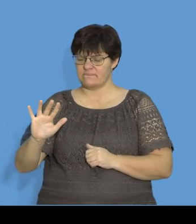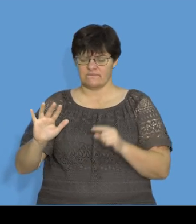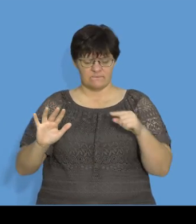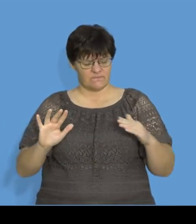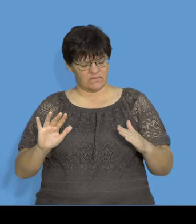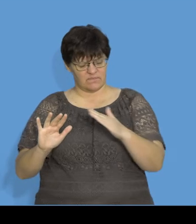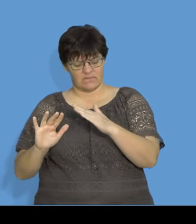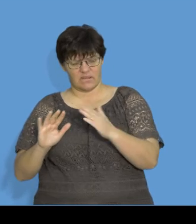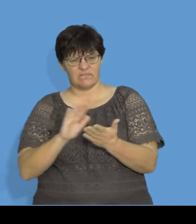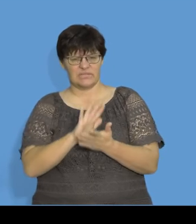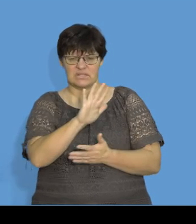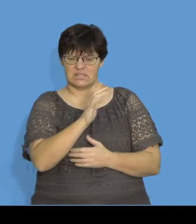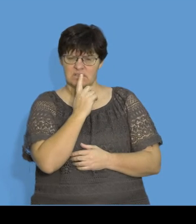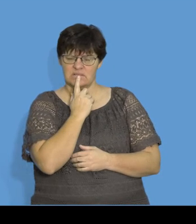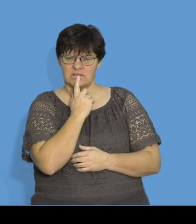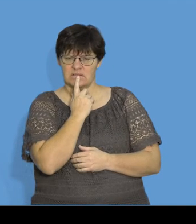and I've got a 15.